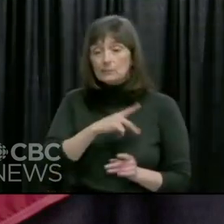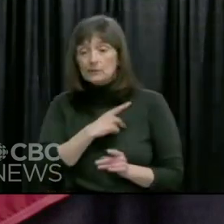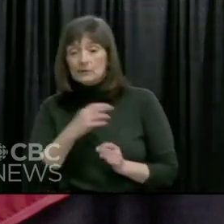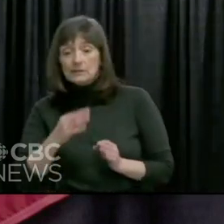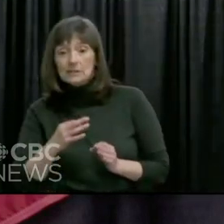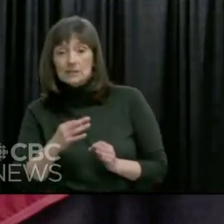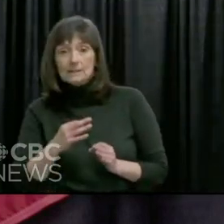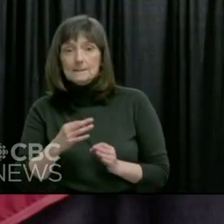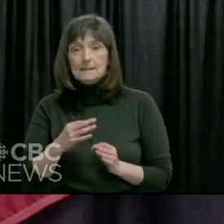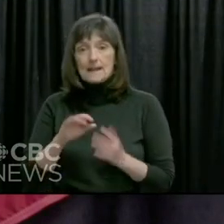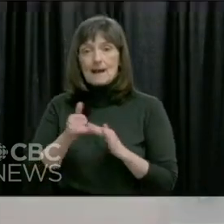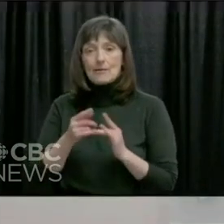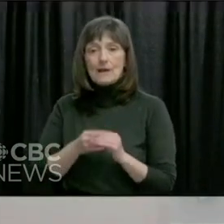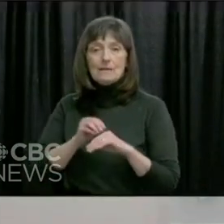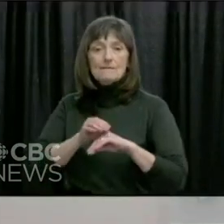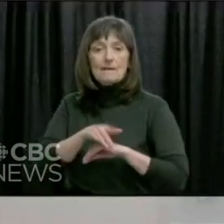them.